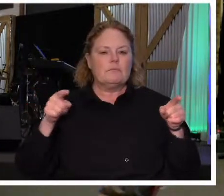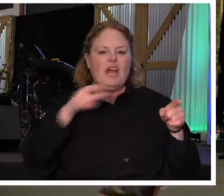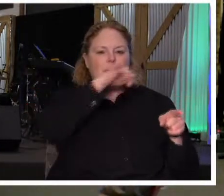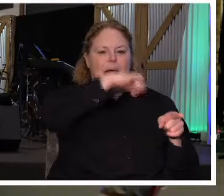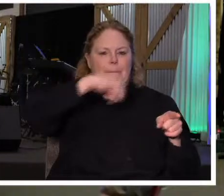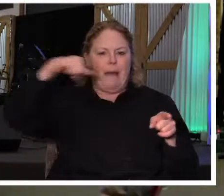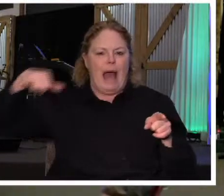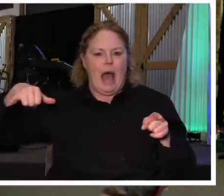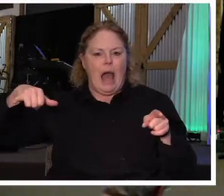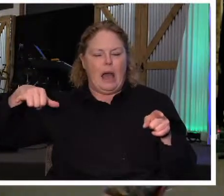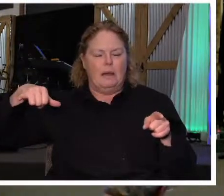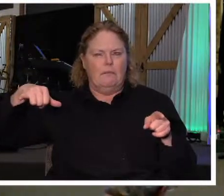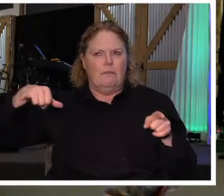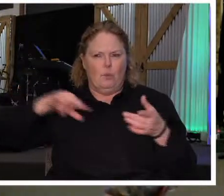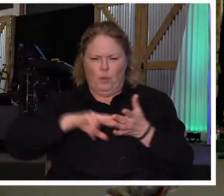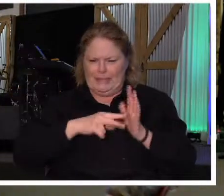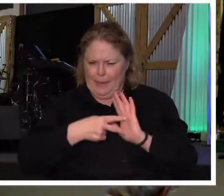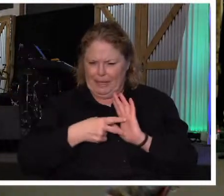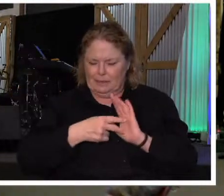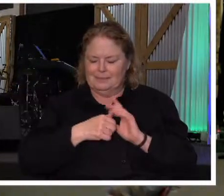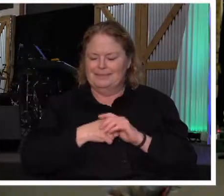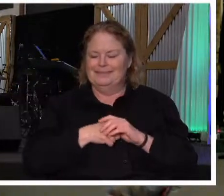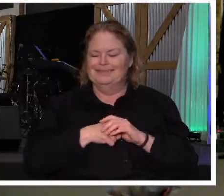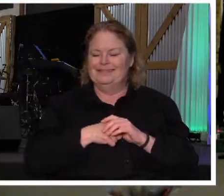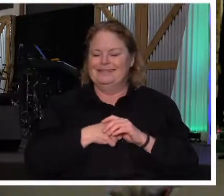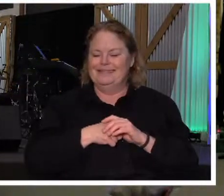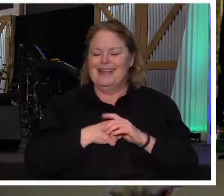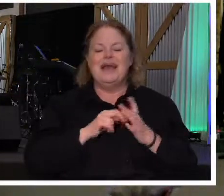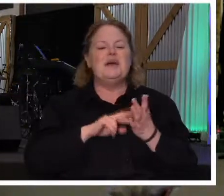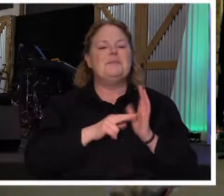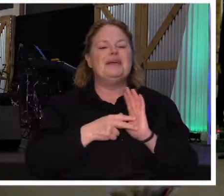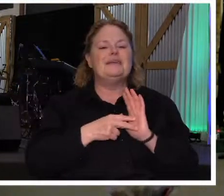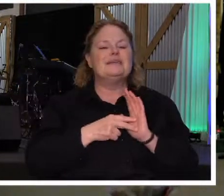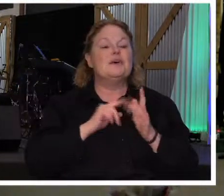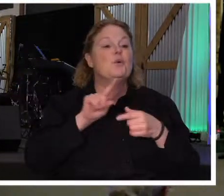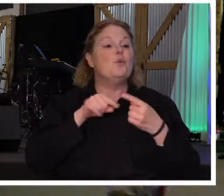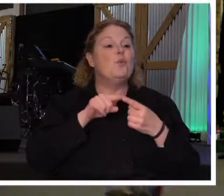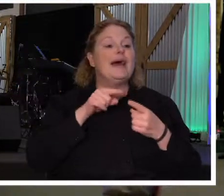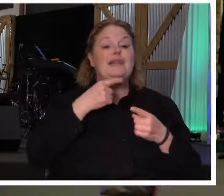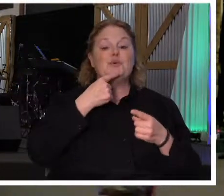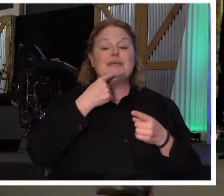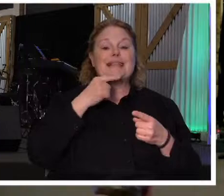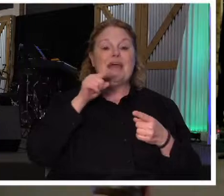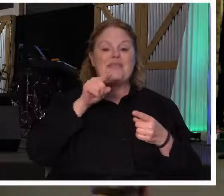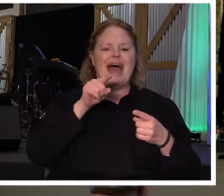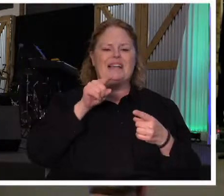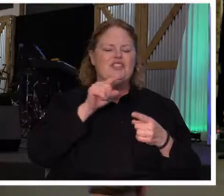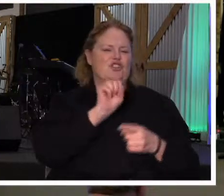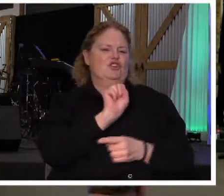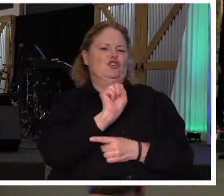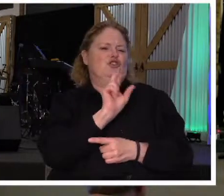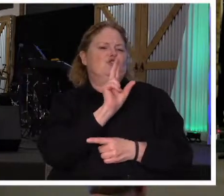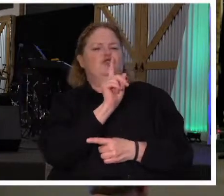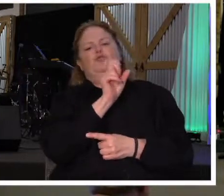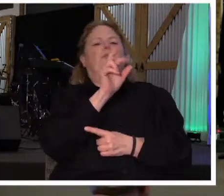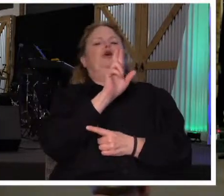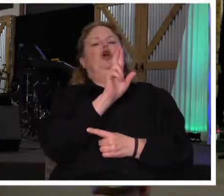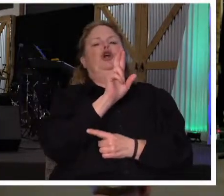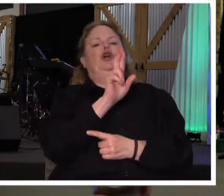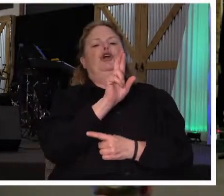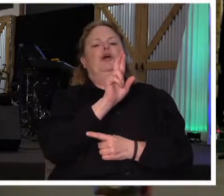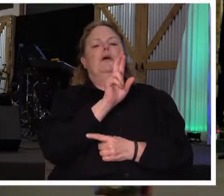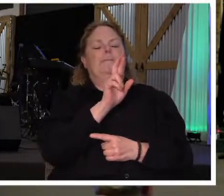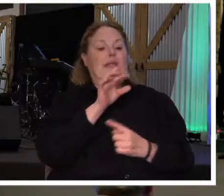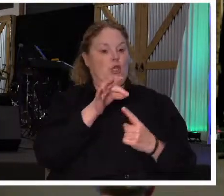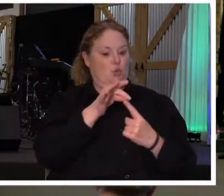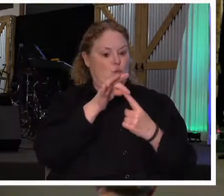honest with you. I'm going, what does infinitely unique superlativeness mean? It means that when you say something is super, or it goes beyond perfection, it's